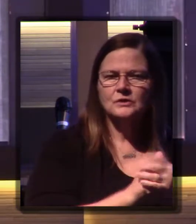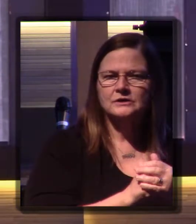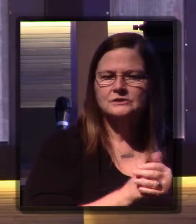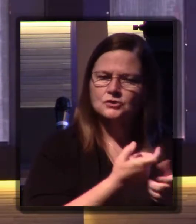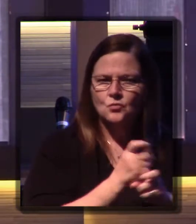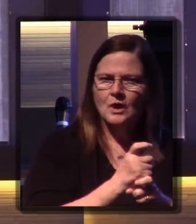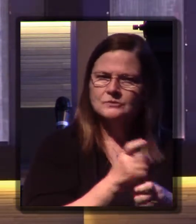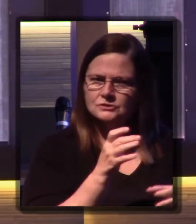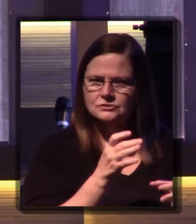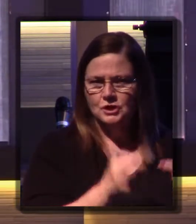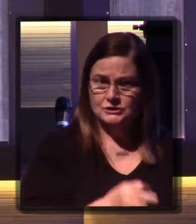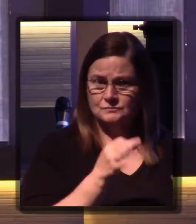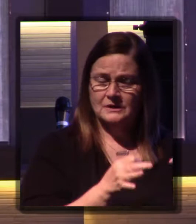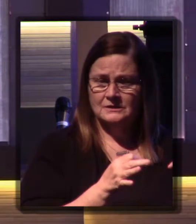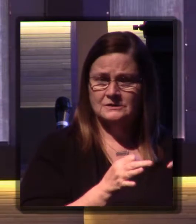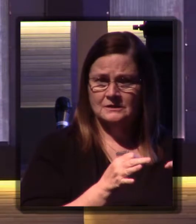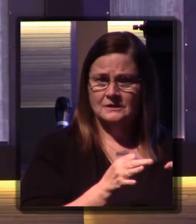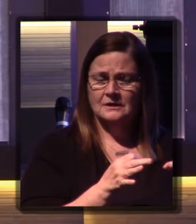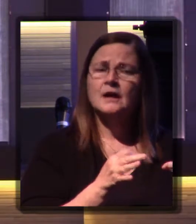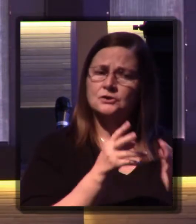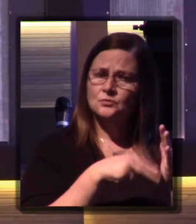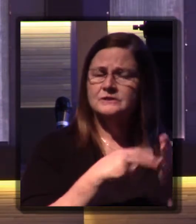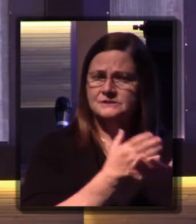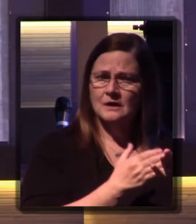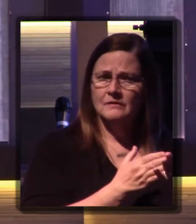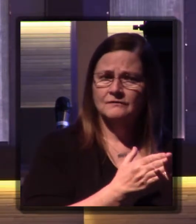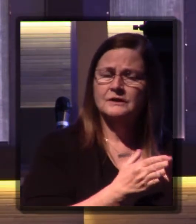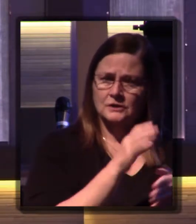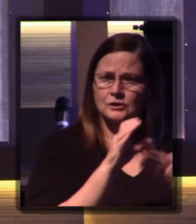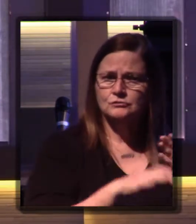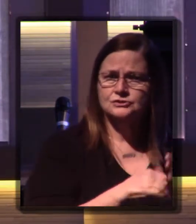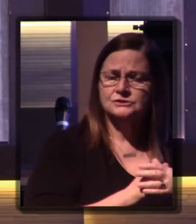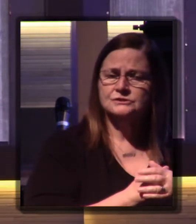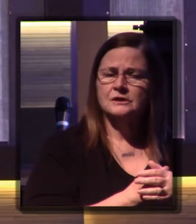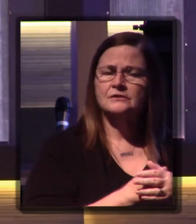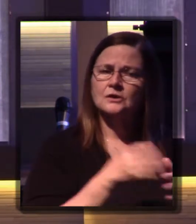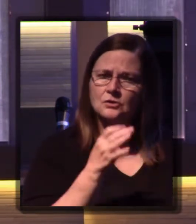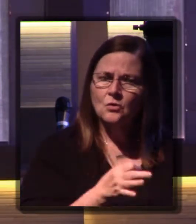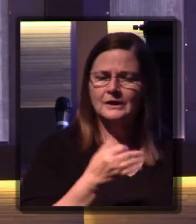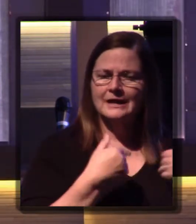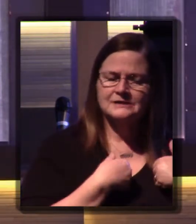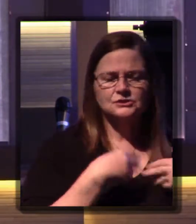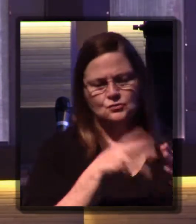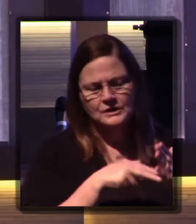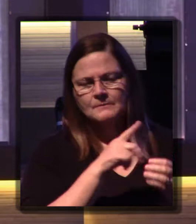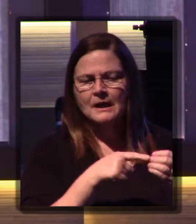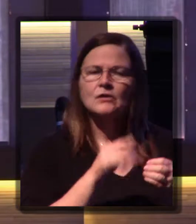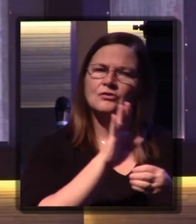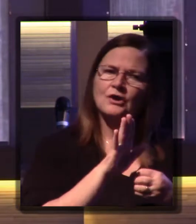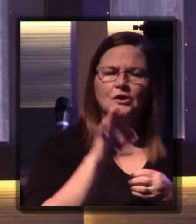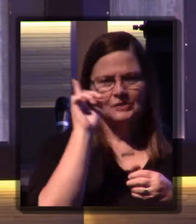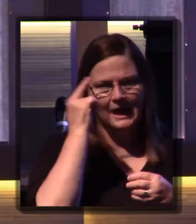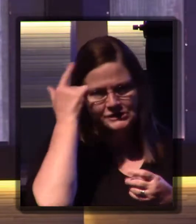inadequate, corrupt judgment that we're used to hearing, and you read some of the conclusions that the court comes to, and you read about their arguments